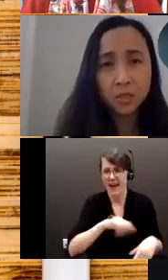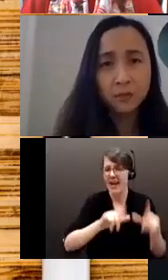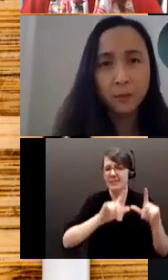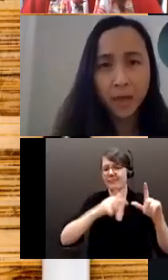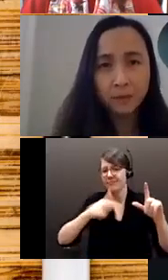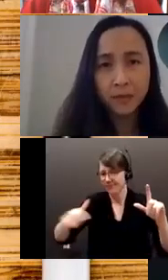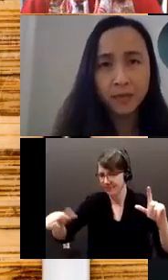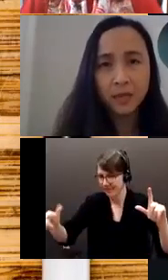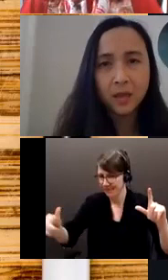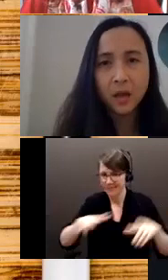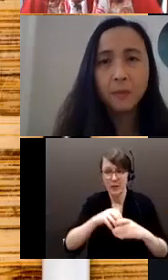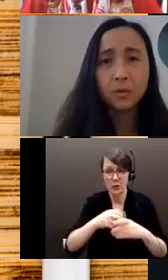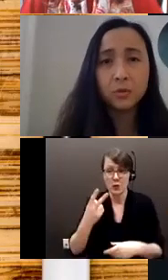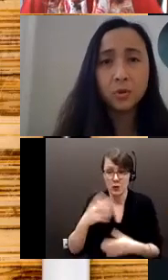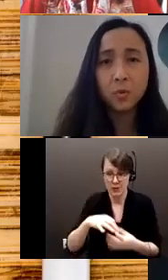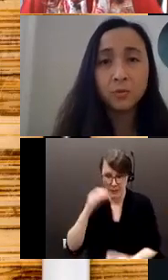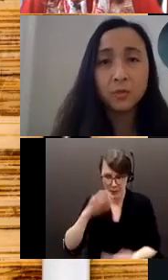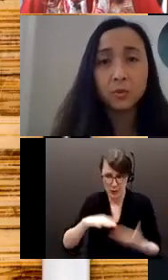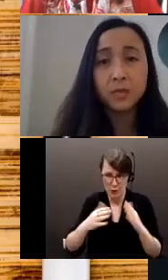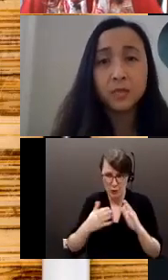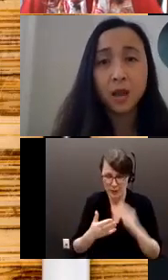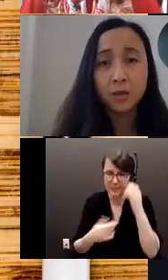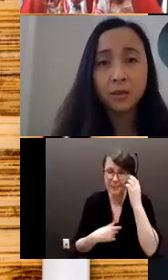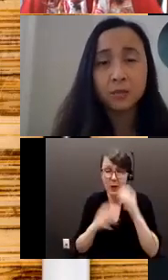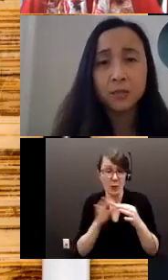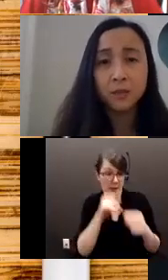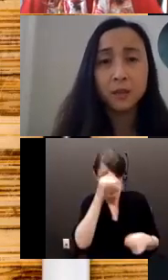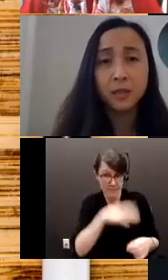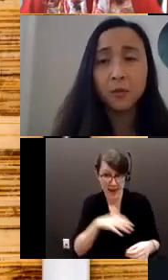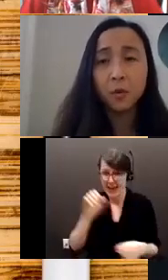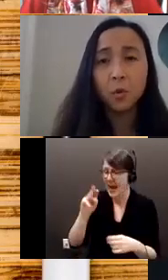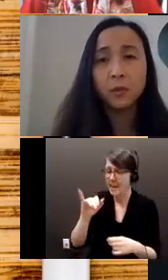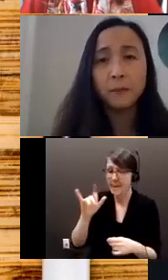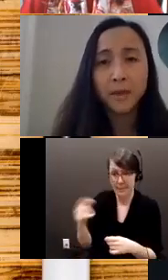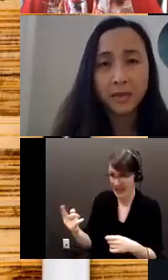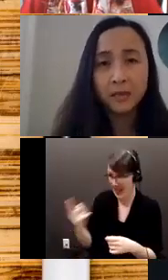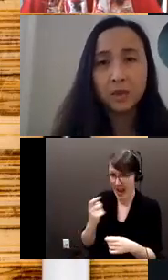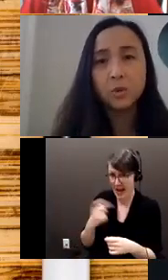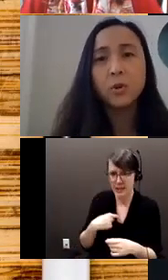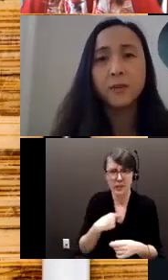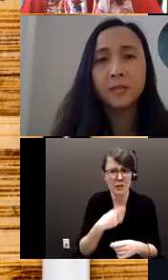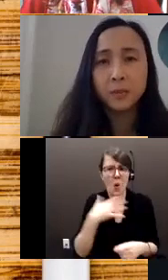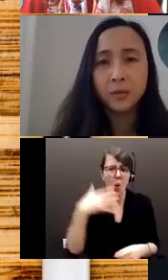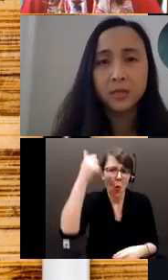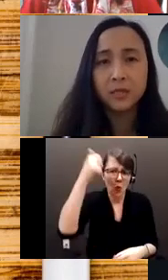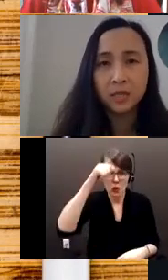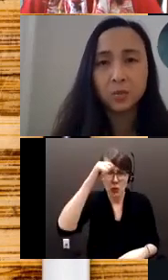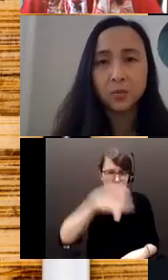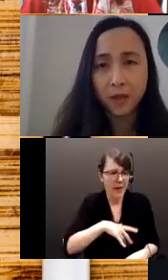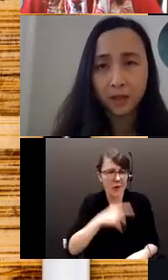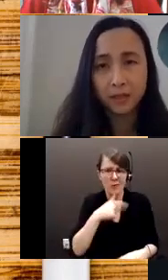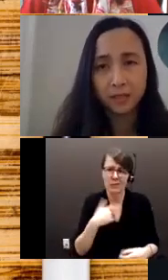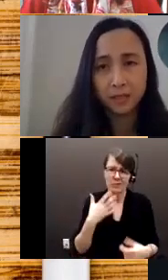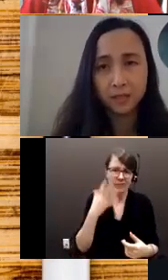a question from Emily about, what resources are there specifically for older men who have experienced